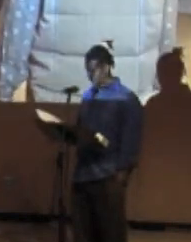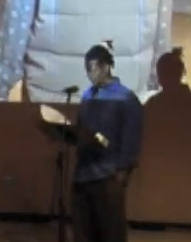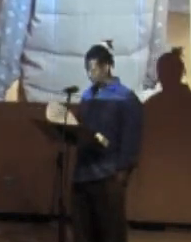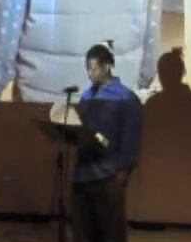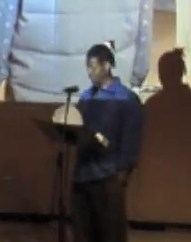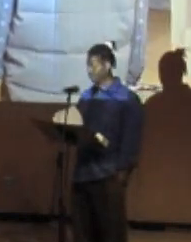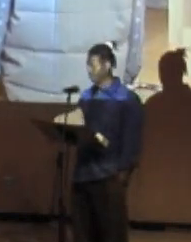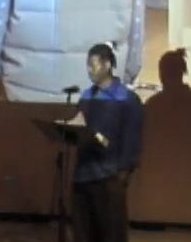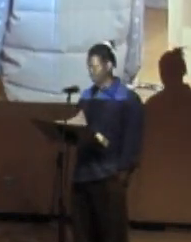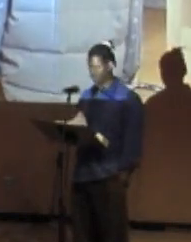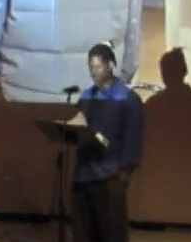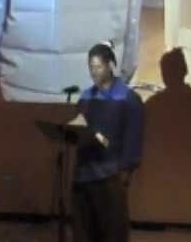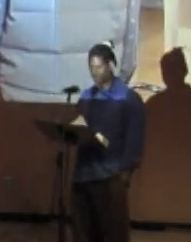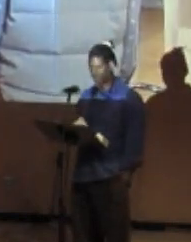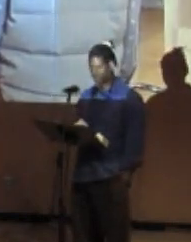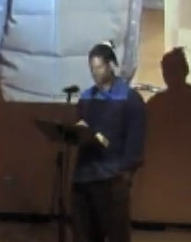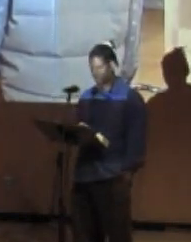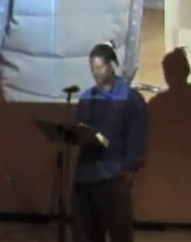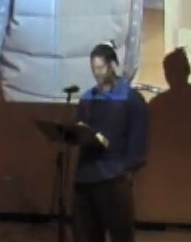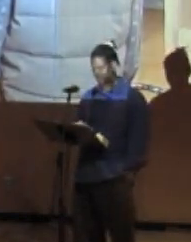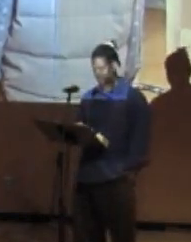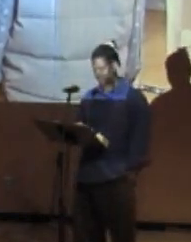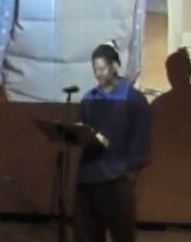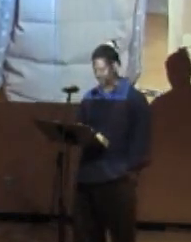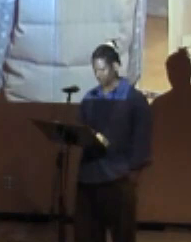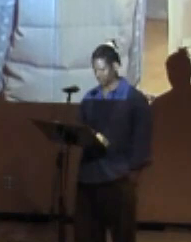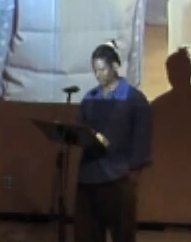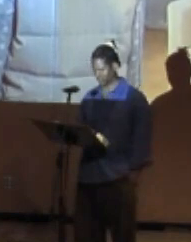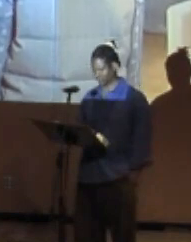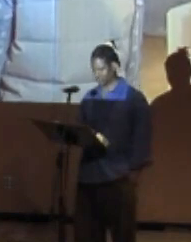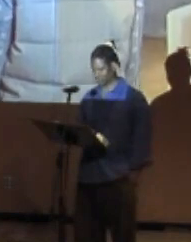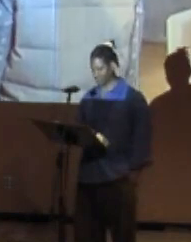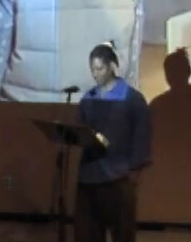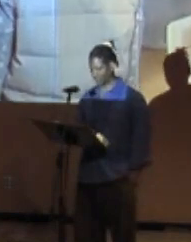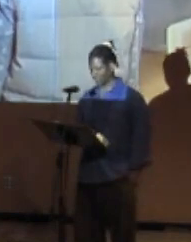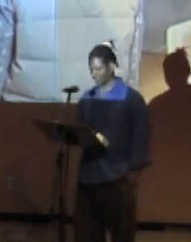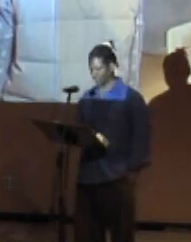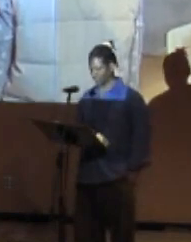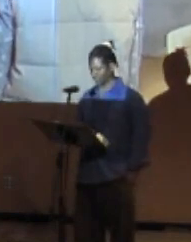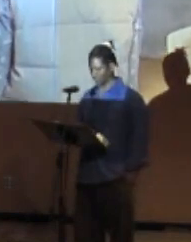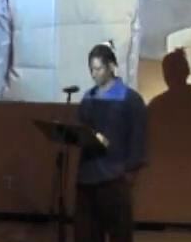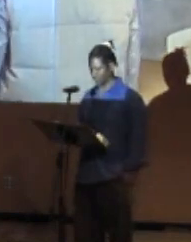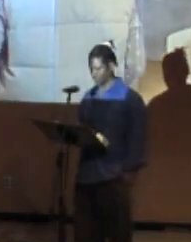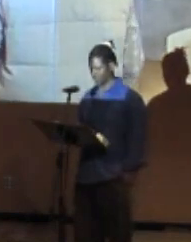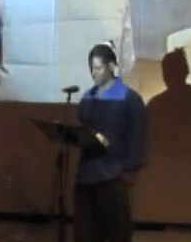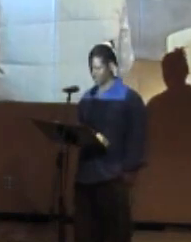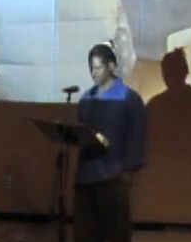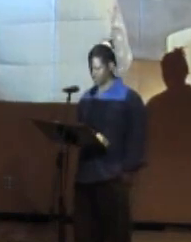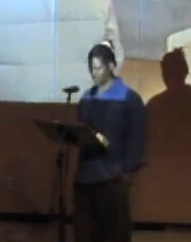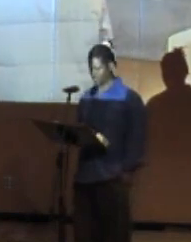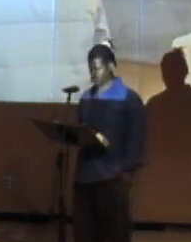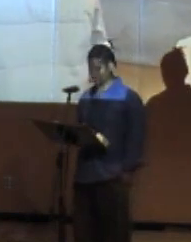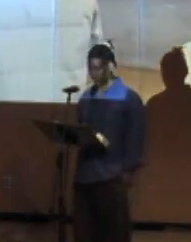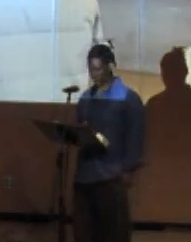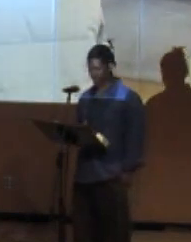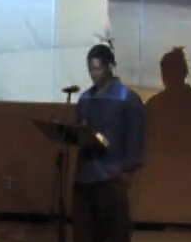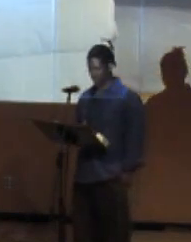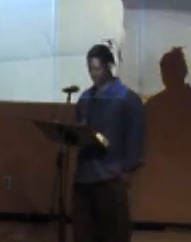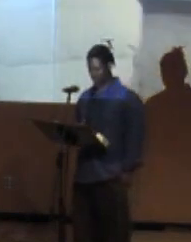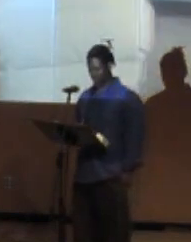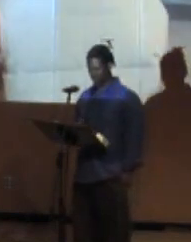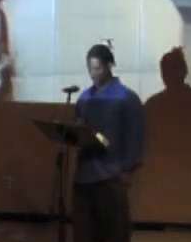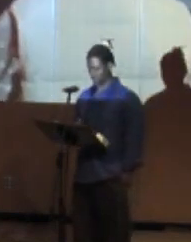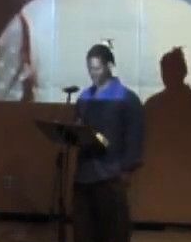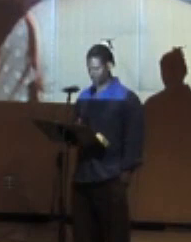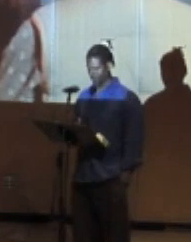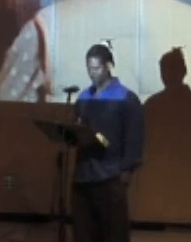totally hopeless I'm sure that everything writes is hopeless he thinks that's the only thing he can do is